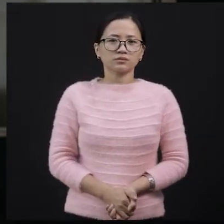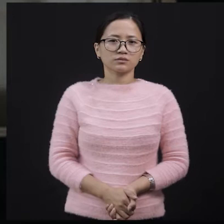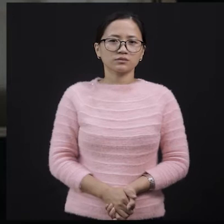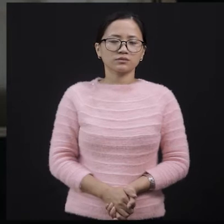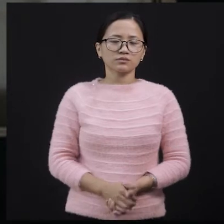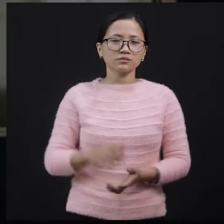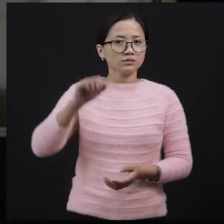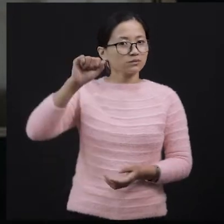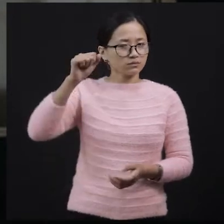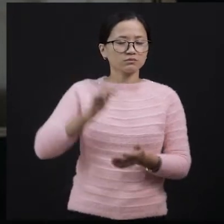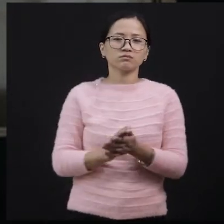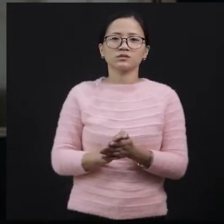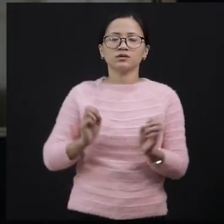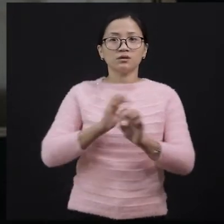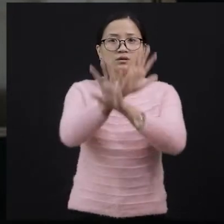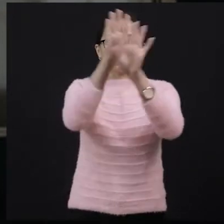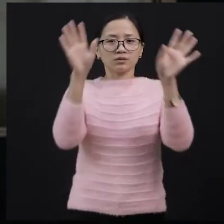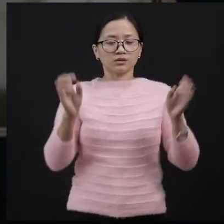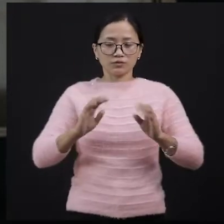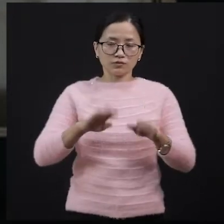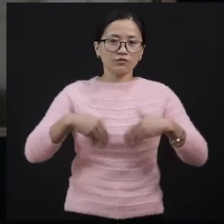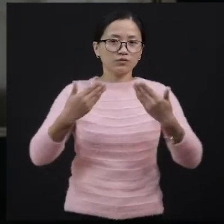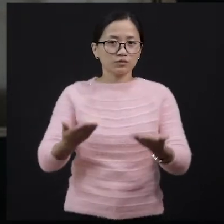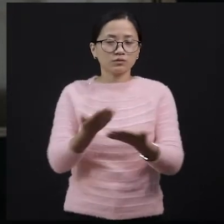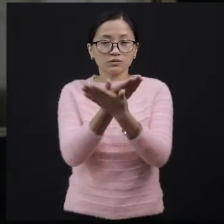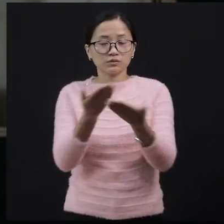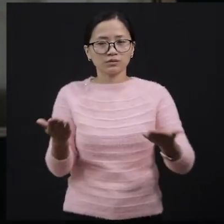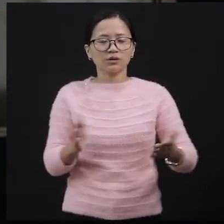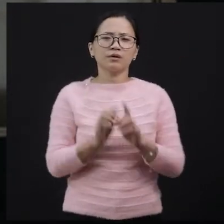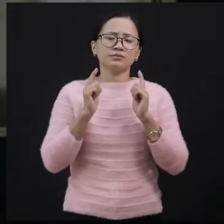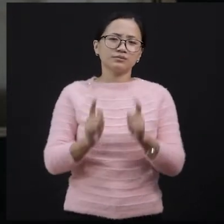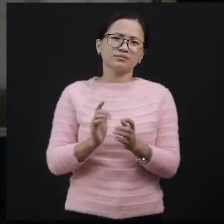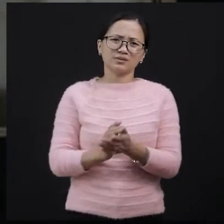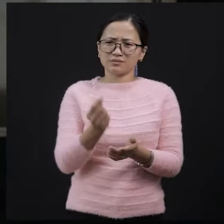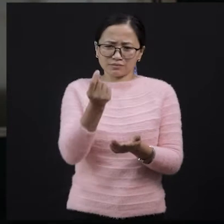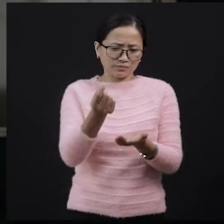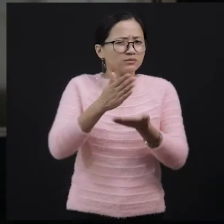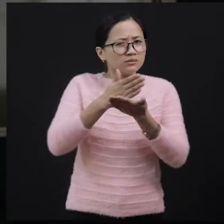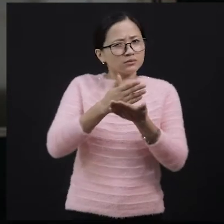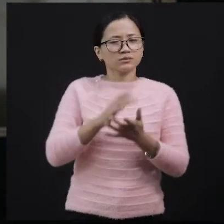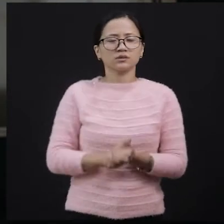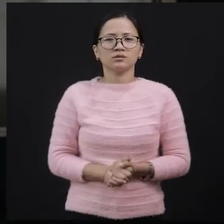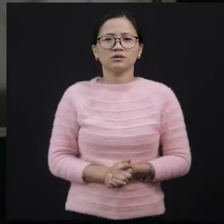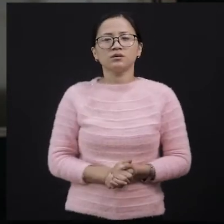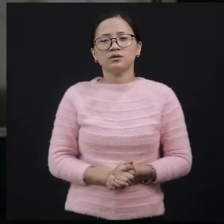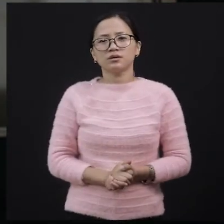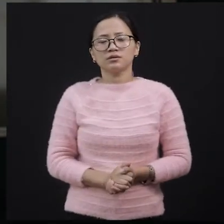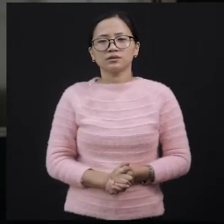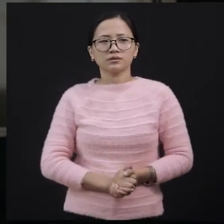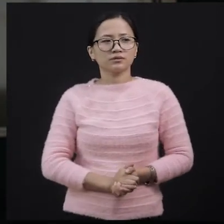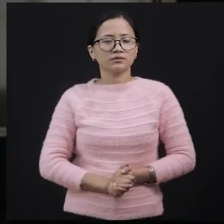Yes, light falls on them, but partially. Okay, so best example would be a frosted